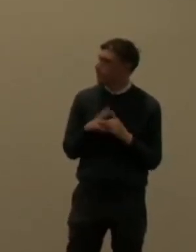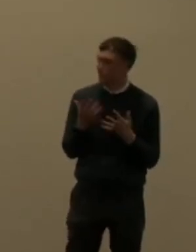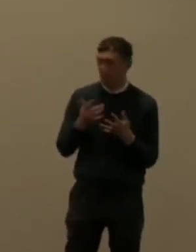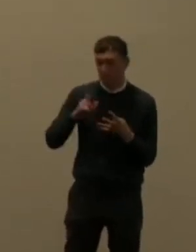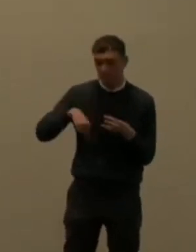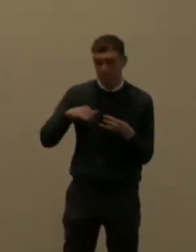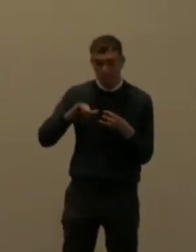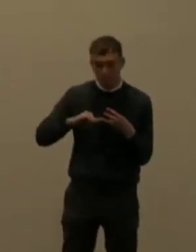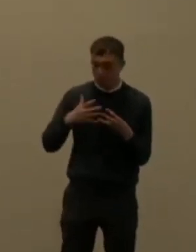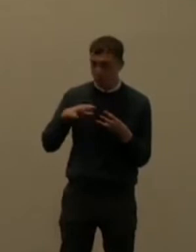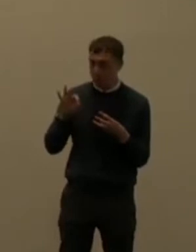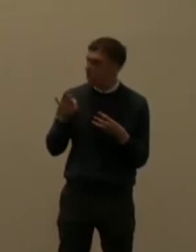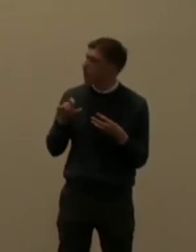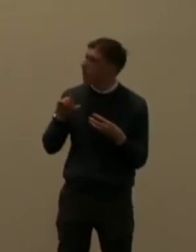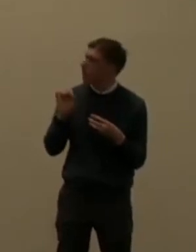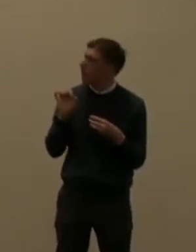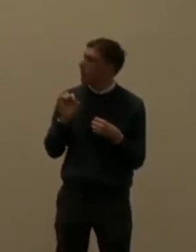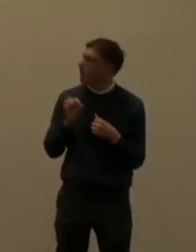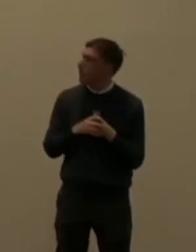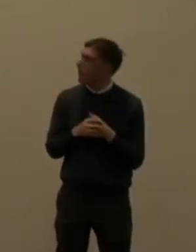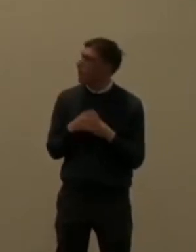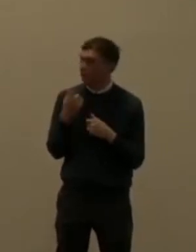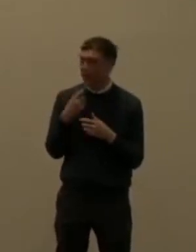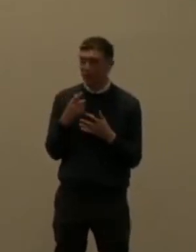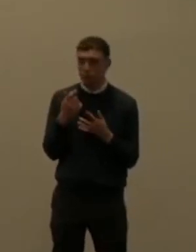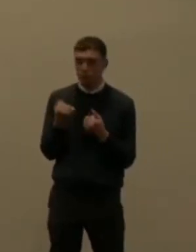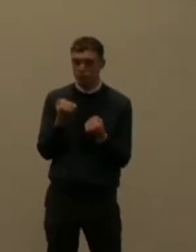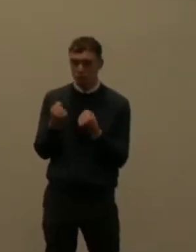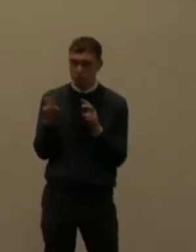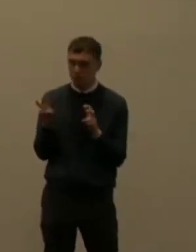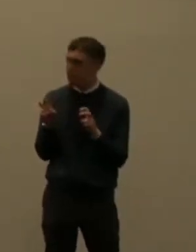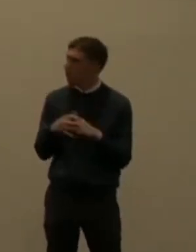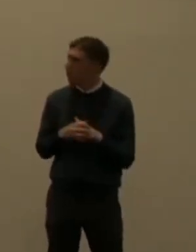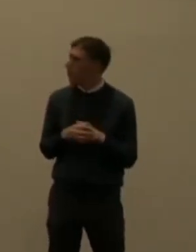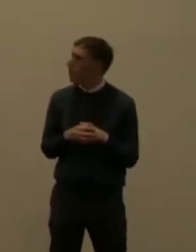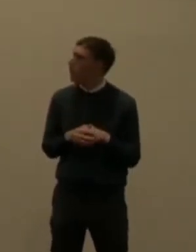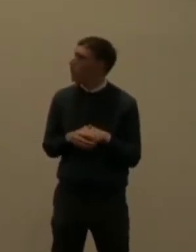one and click on run and run. So now